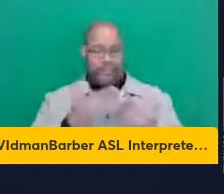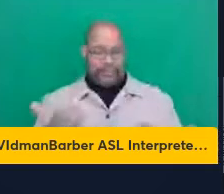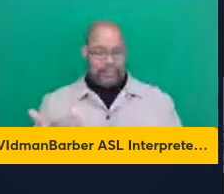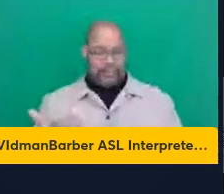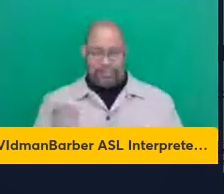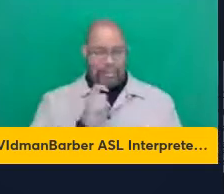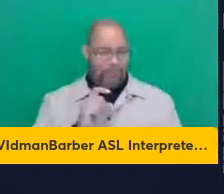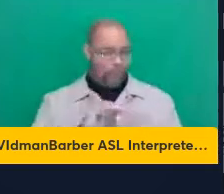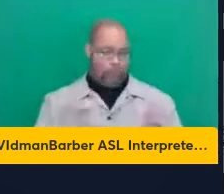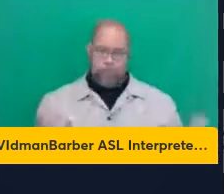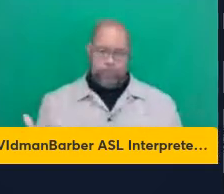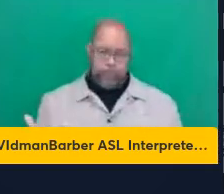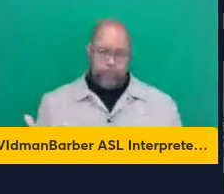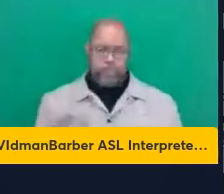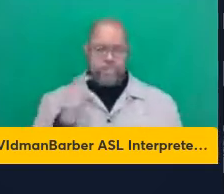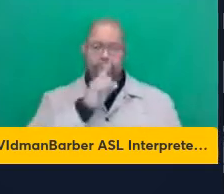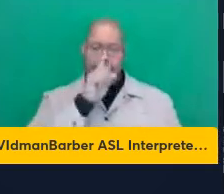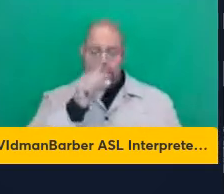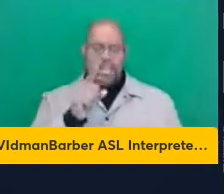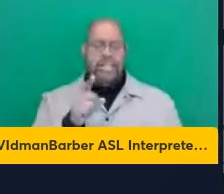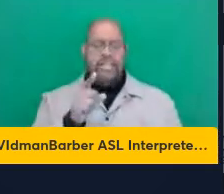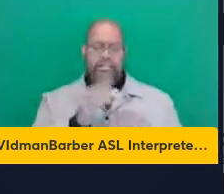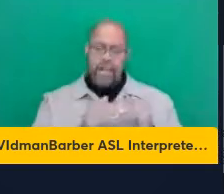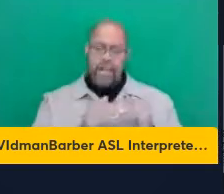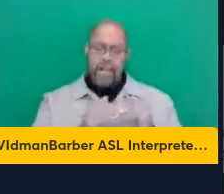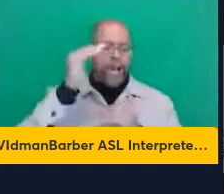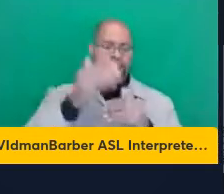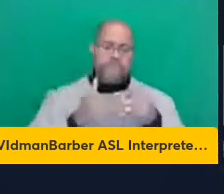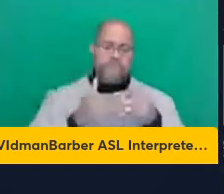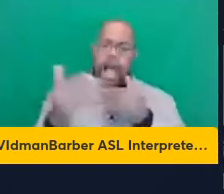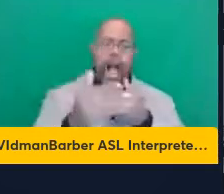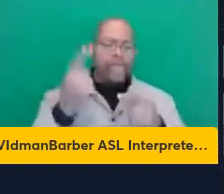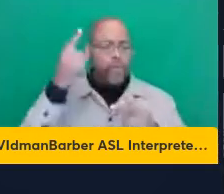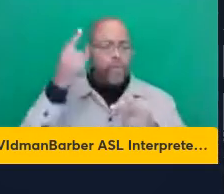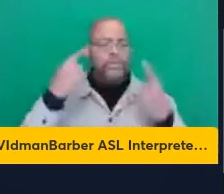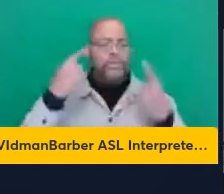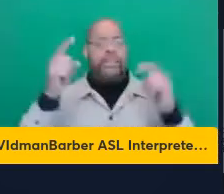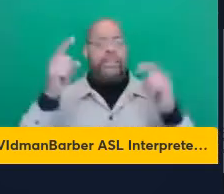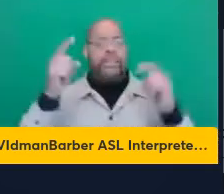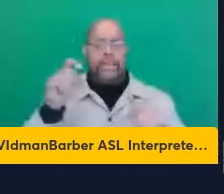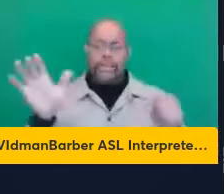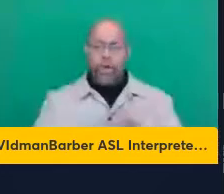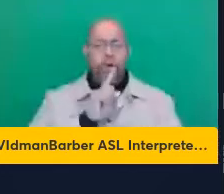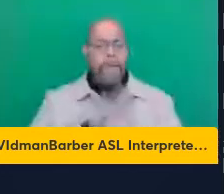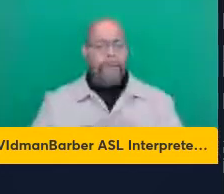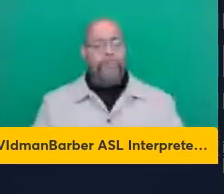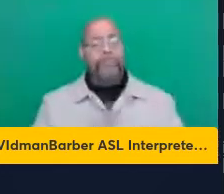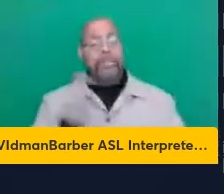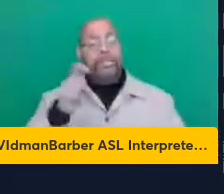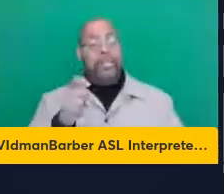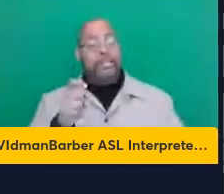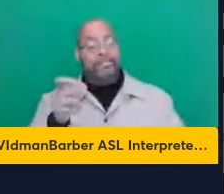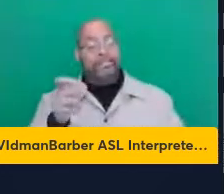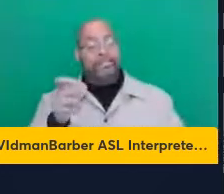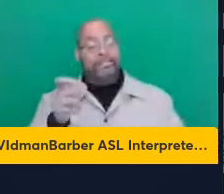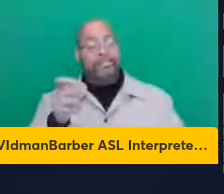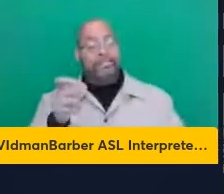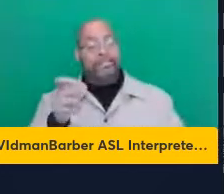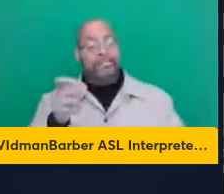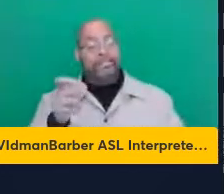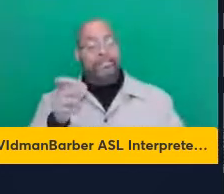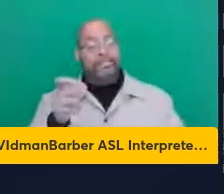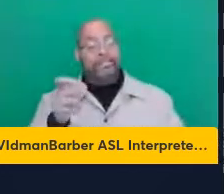you need to really go above and beyond to be successful. So you need the full commitment. You need to be competent. You need to